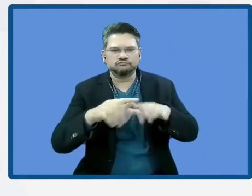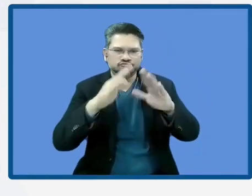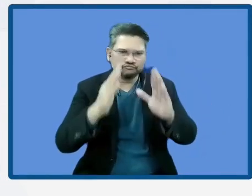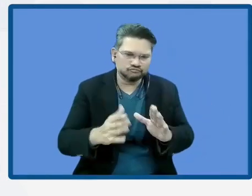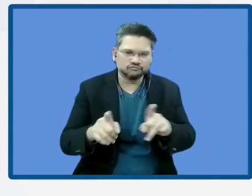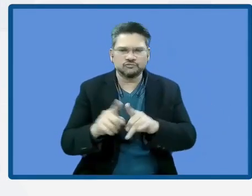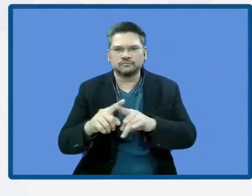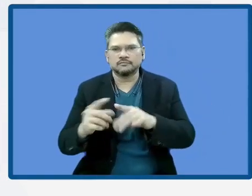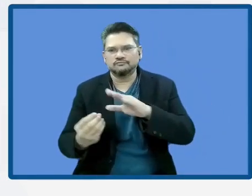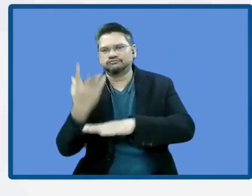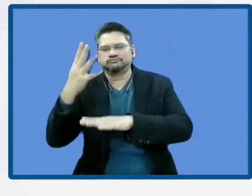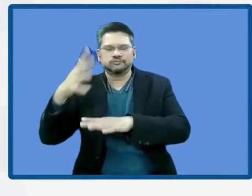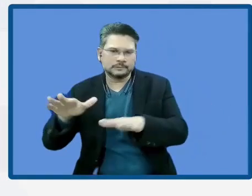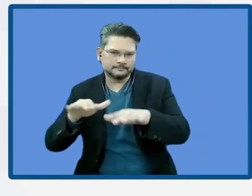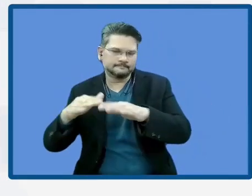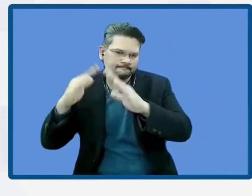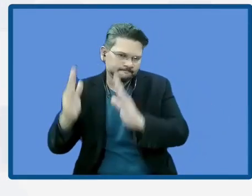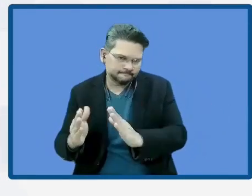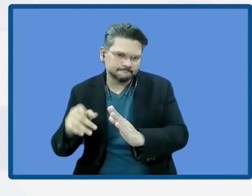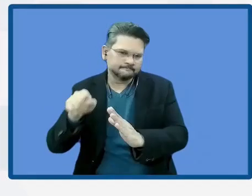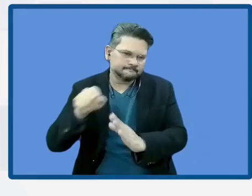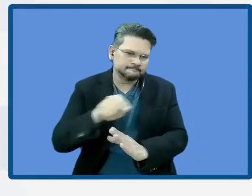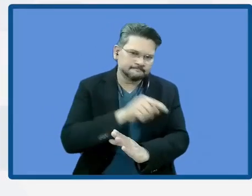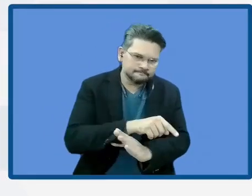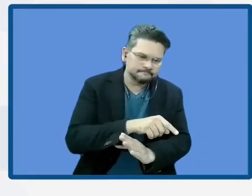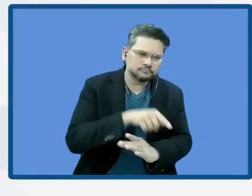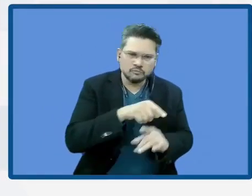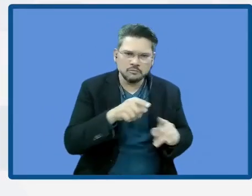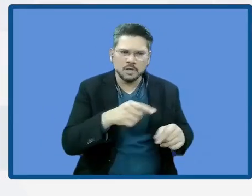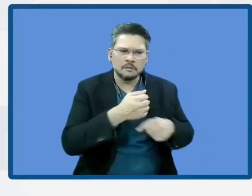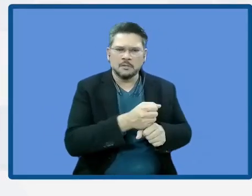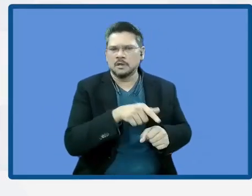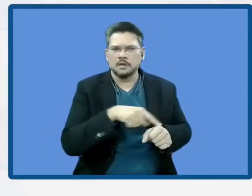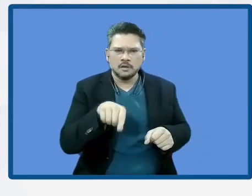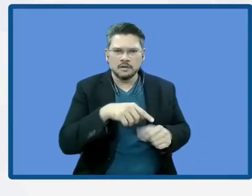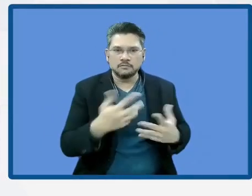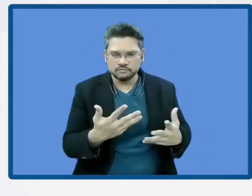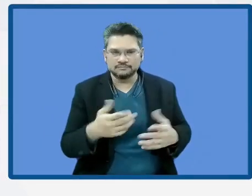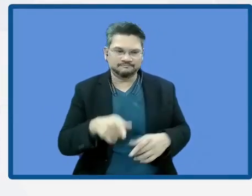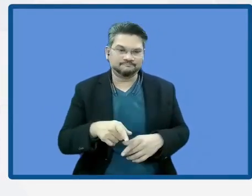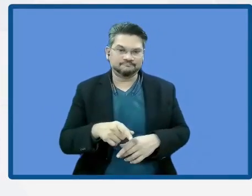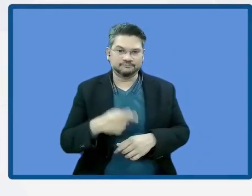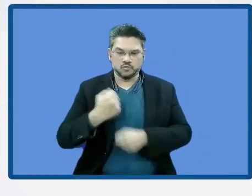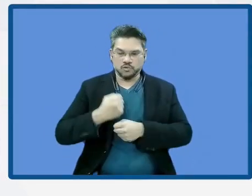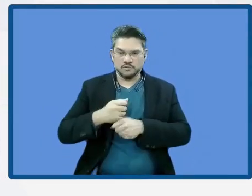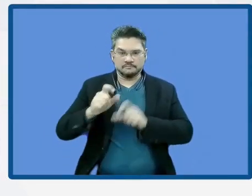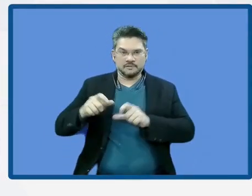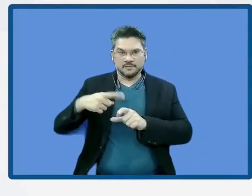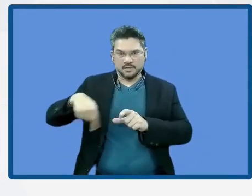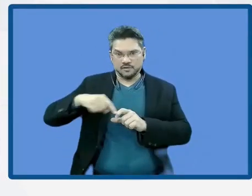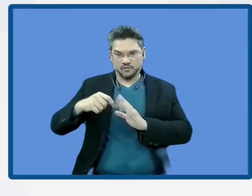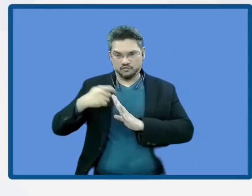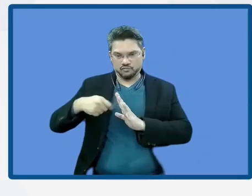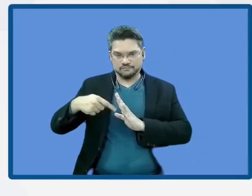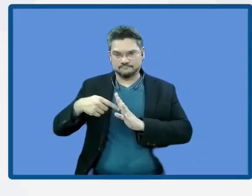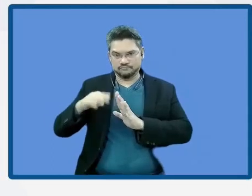And these stations have been designed by the staff in our program, but also we've